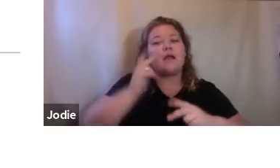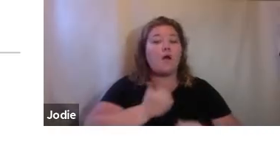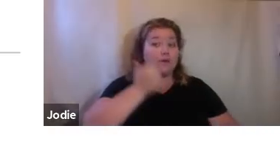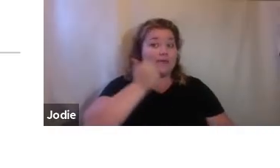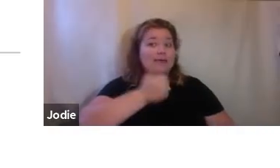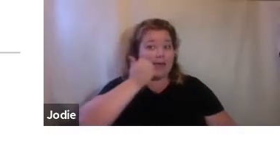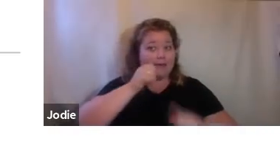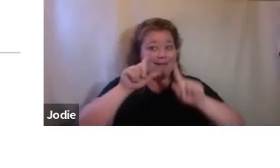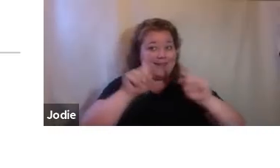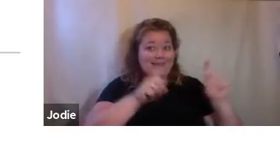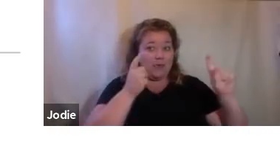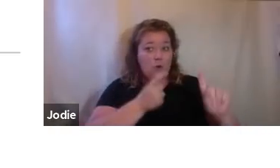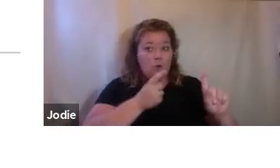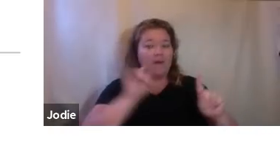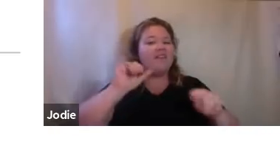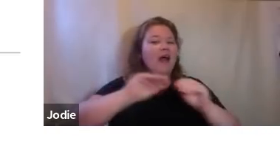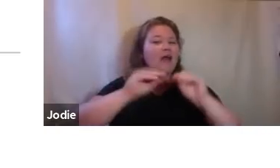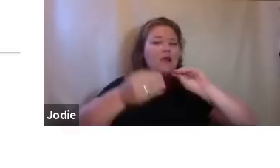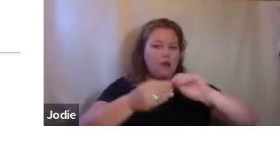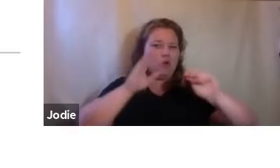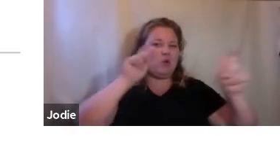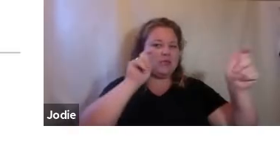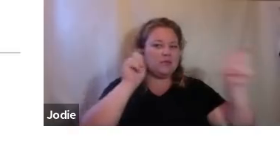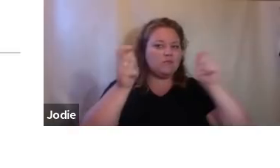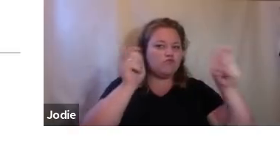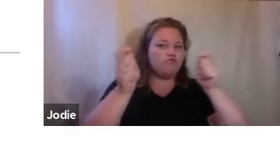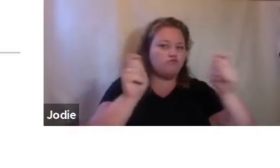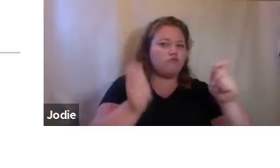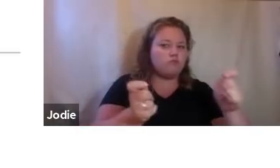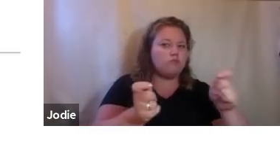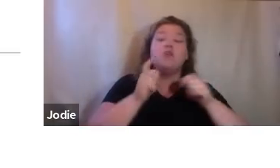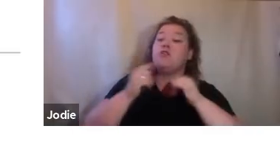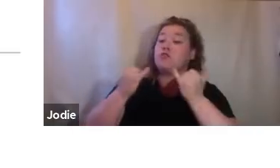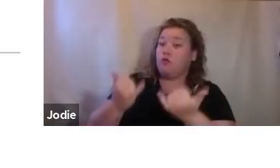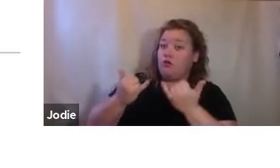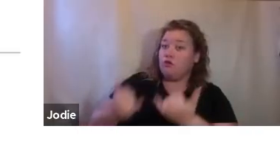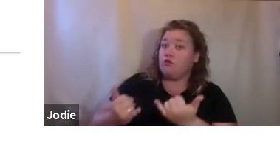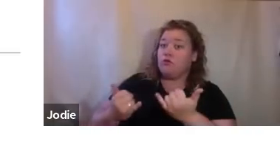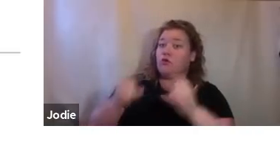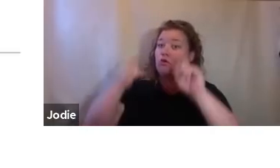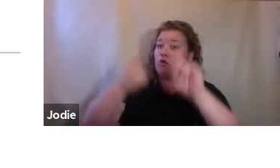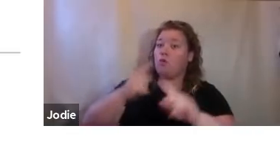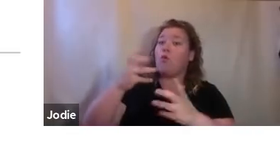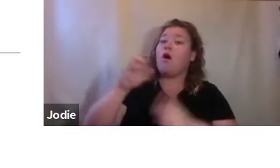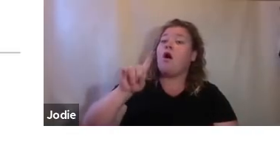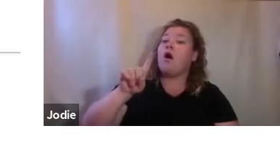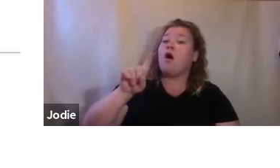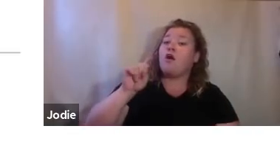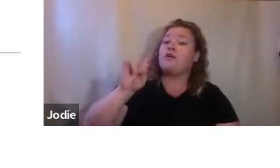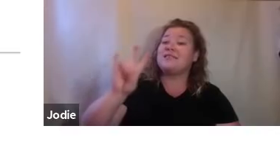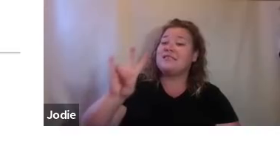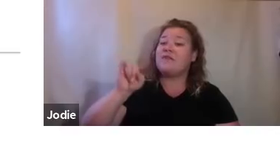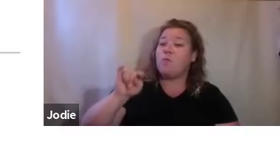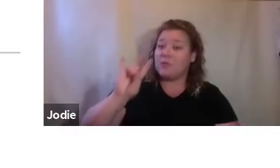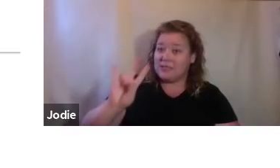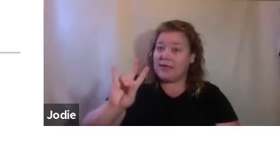change, and that is appropriate for it to do that. So the current daily goal is 107.7.